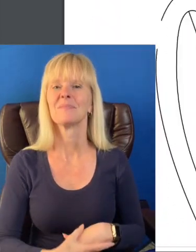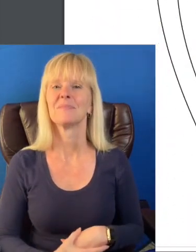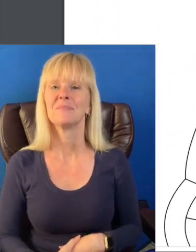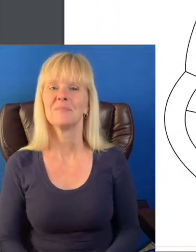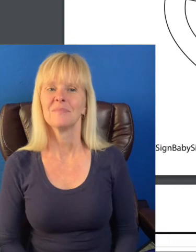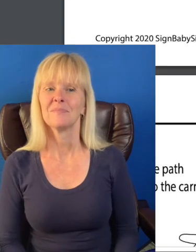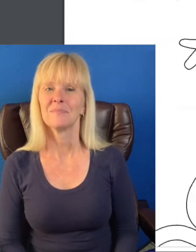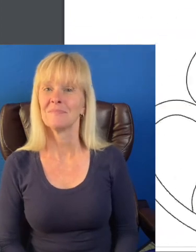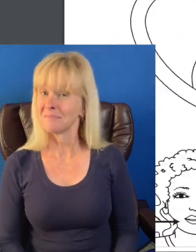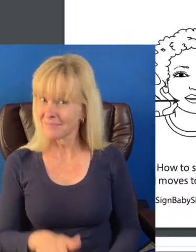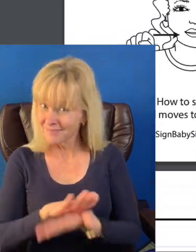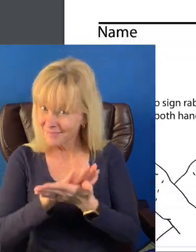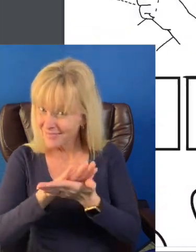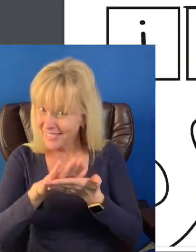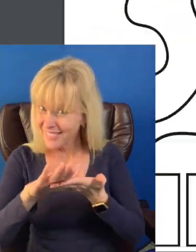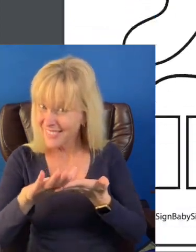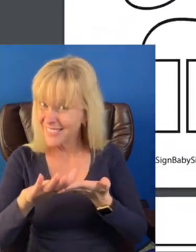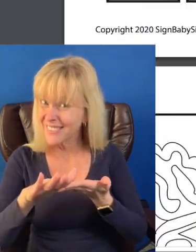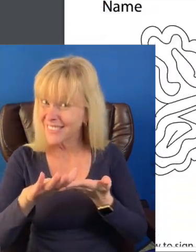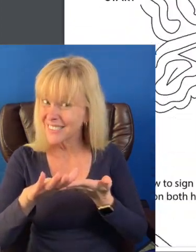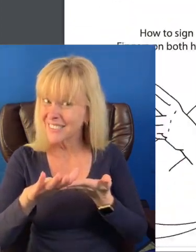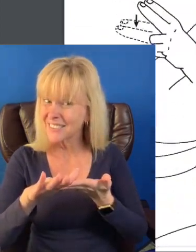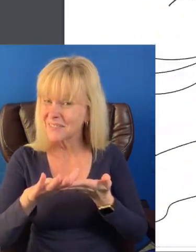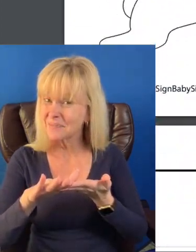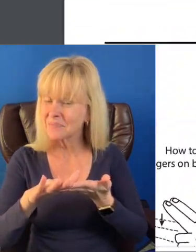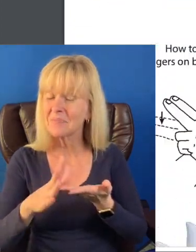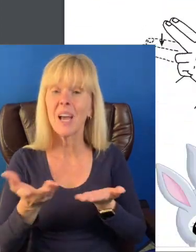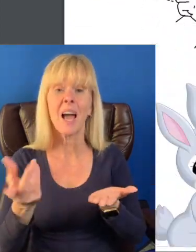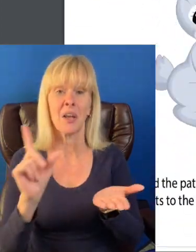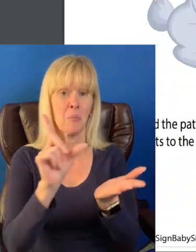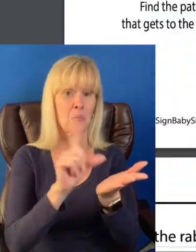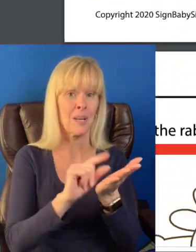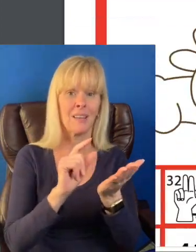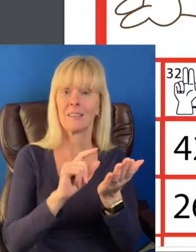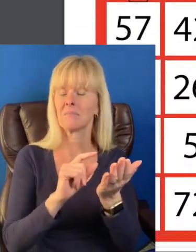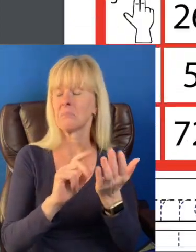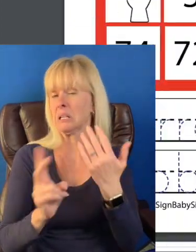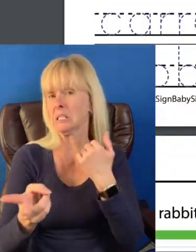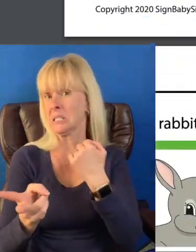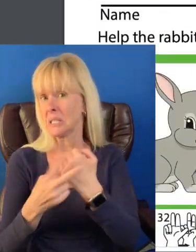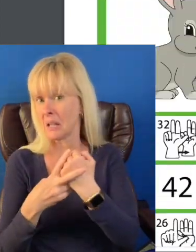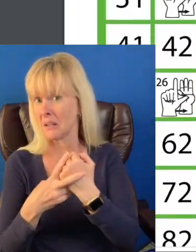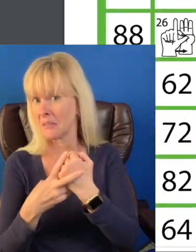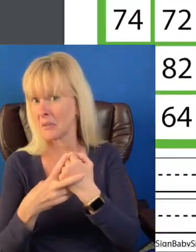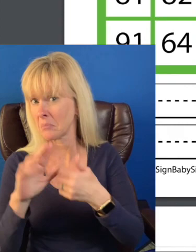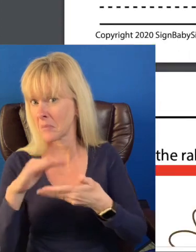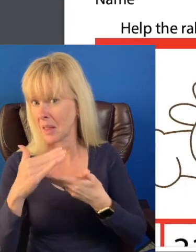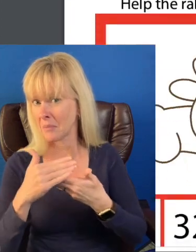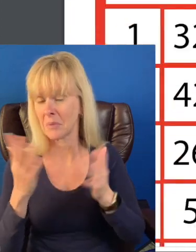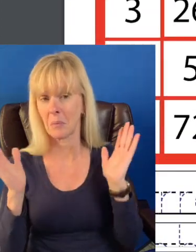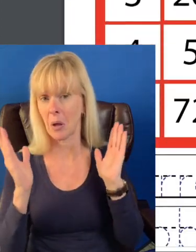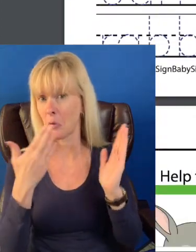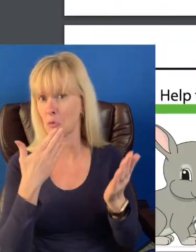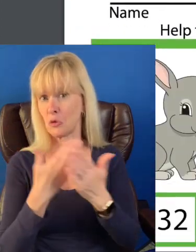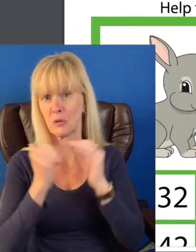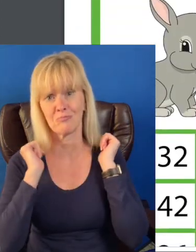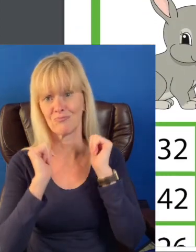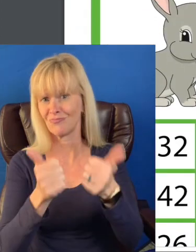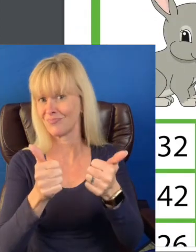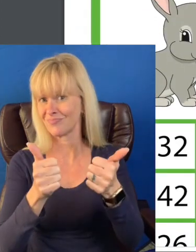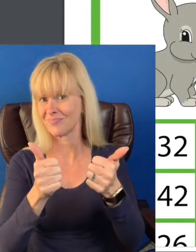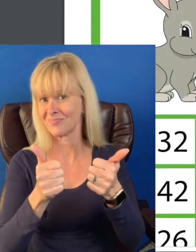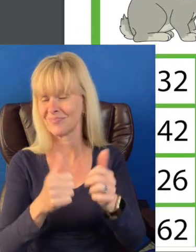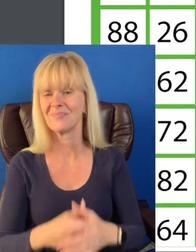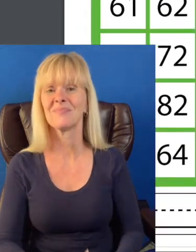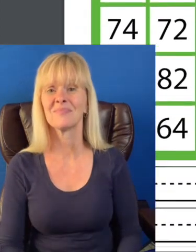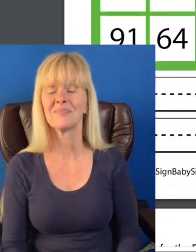Isn't that nice? And all I have to do is print it. I can save it on my laptop, and I am good to go.